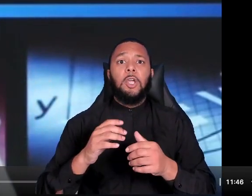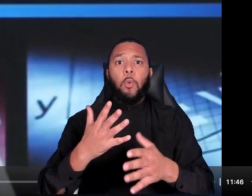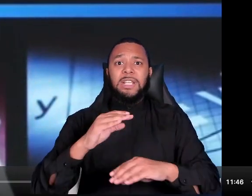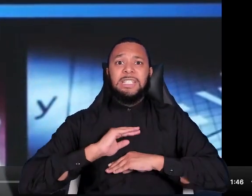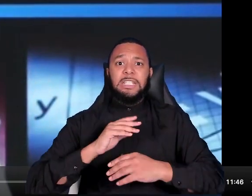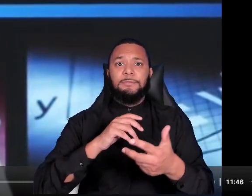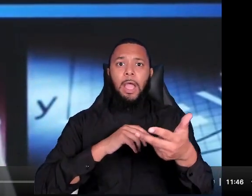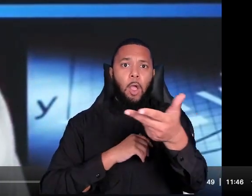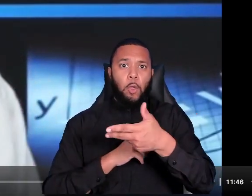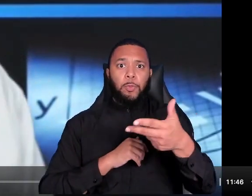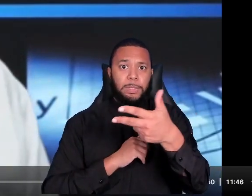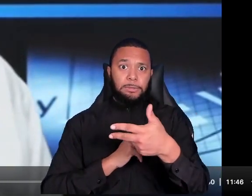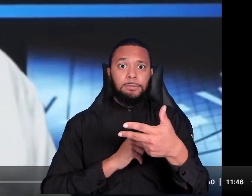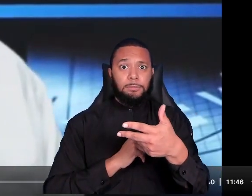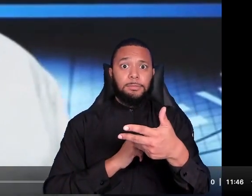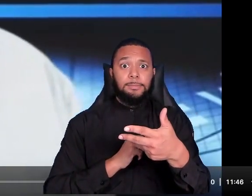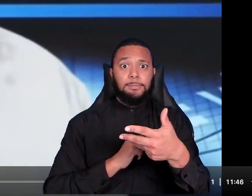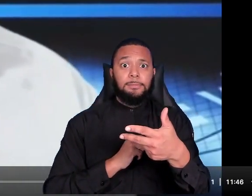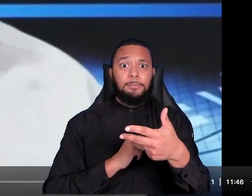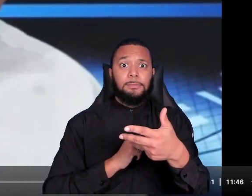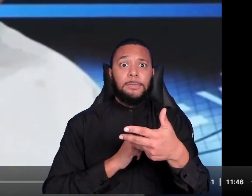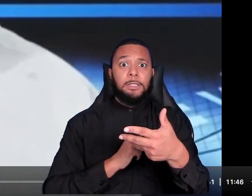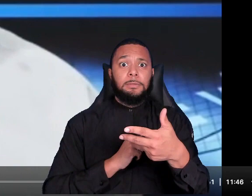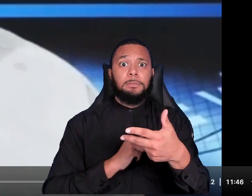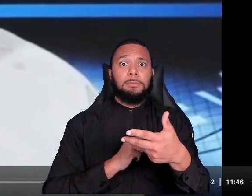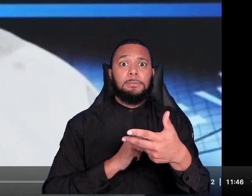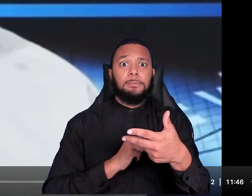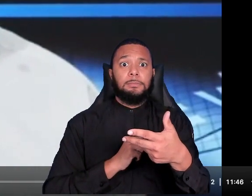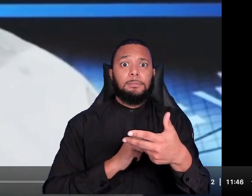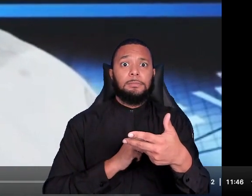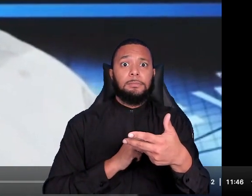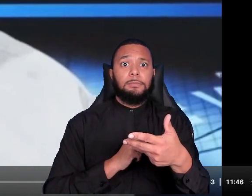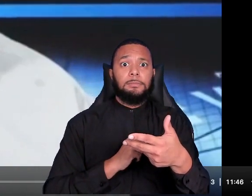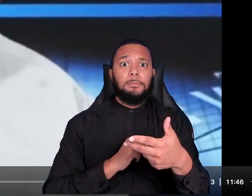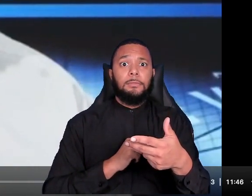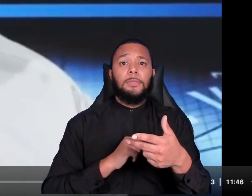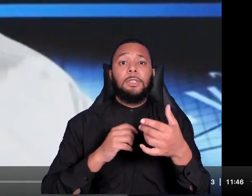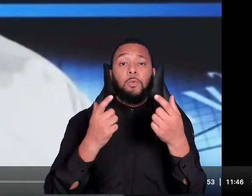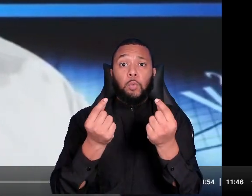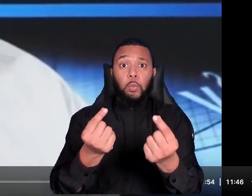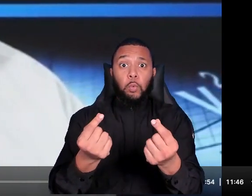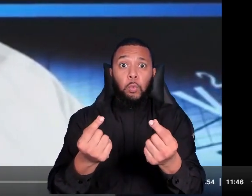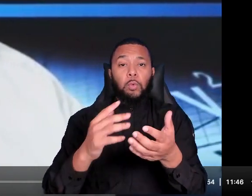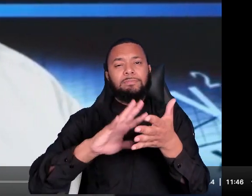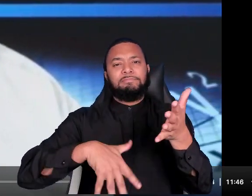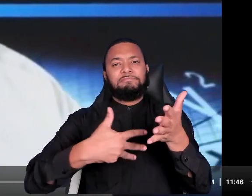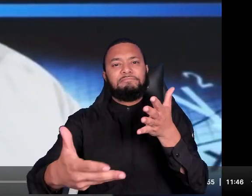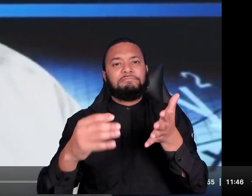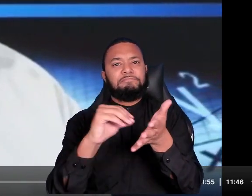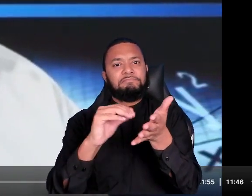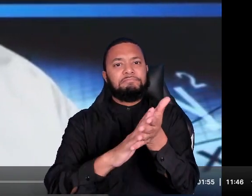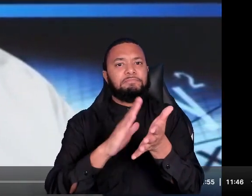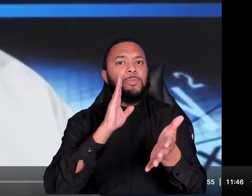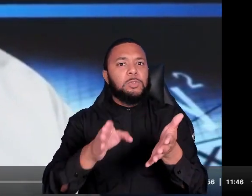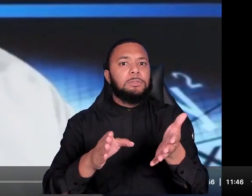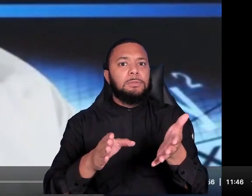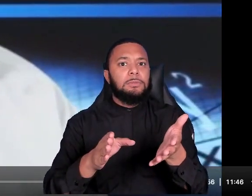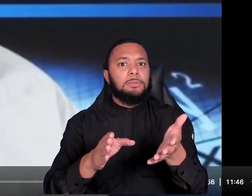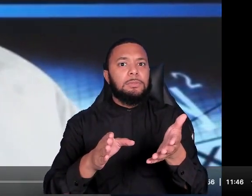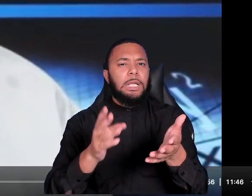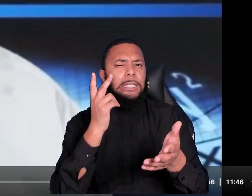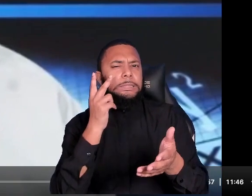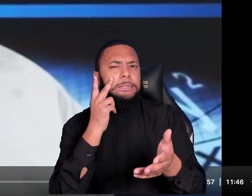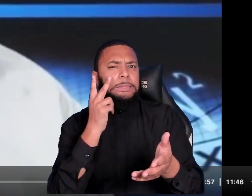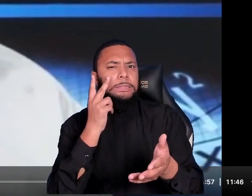All 3 inequalities true. So what we're going to do is we're going to graph all 3 of them and then figure out